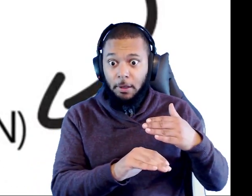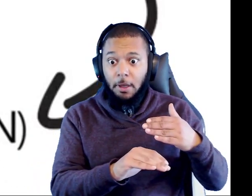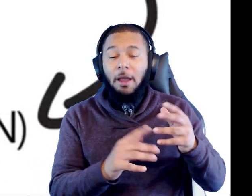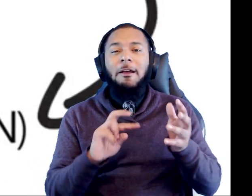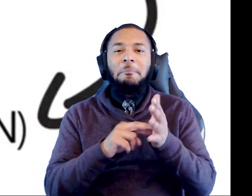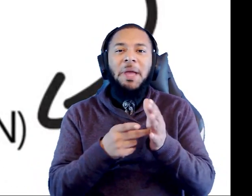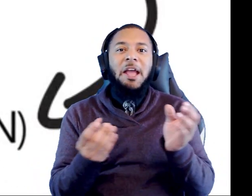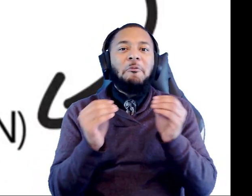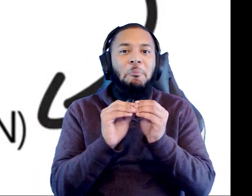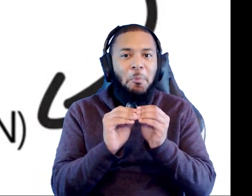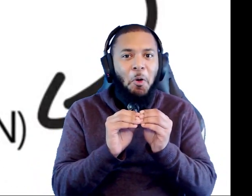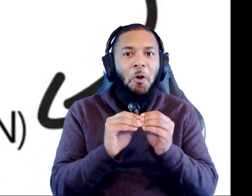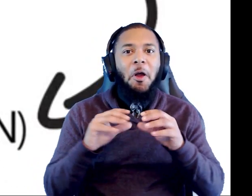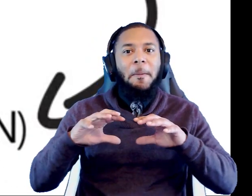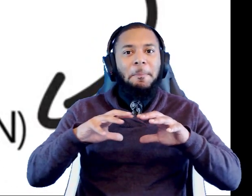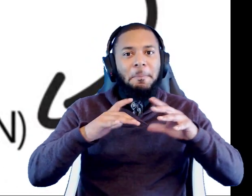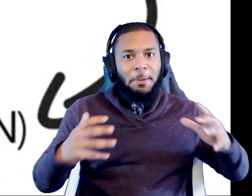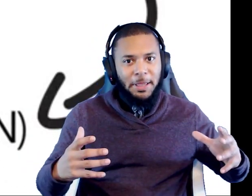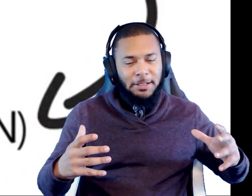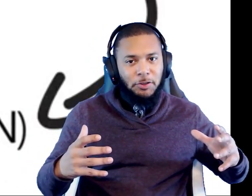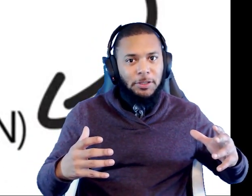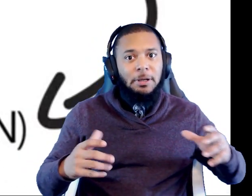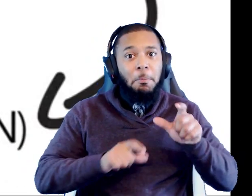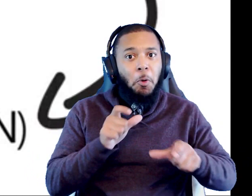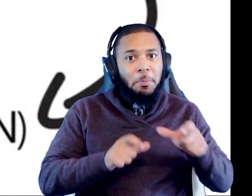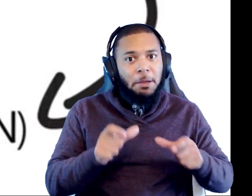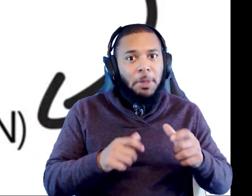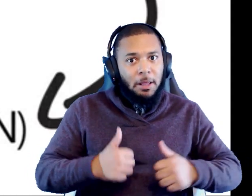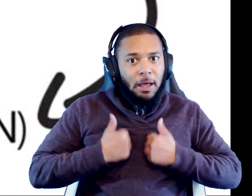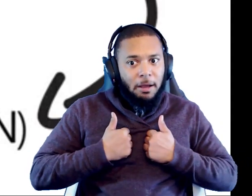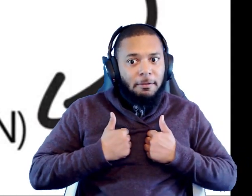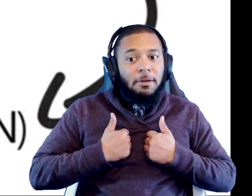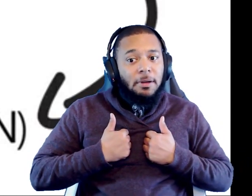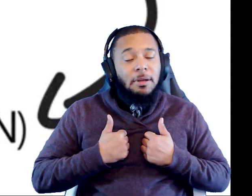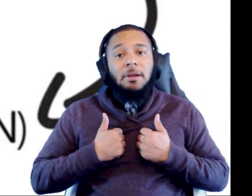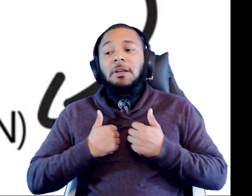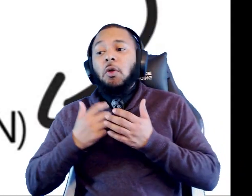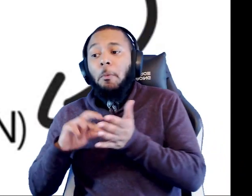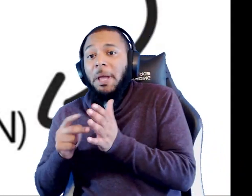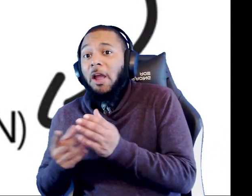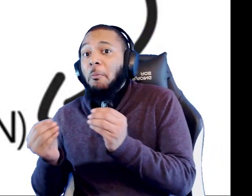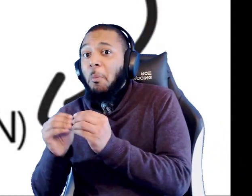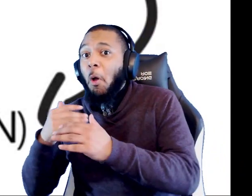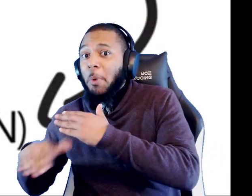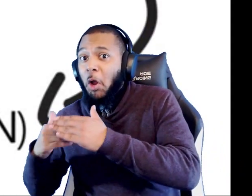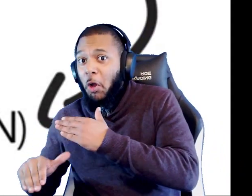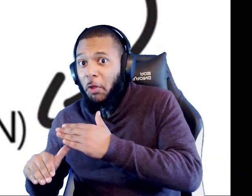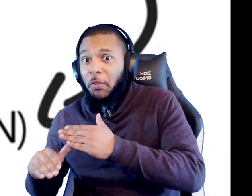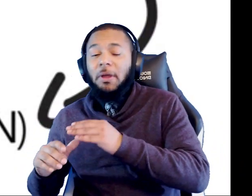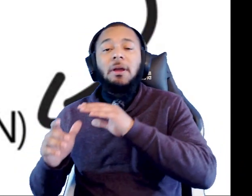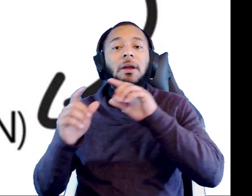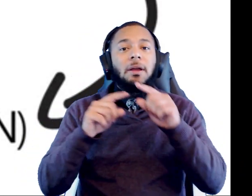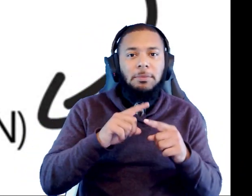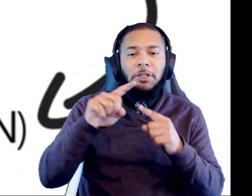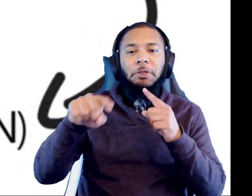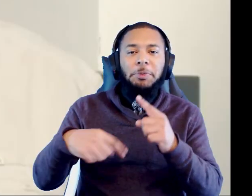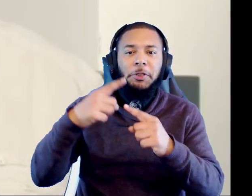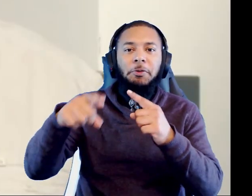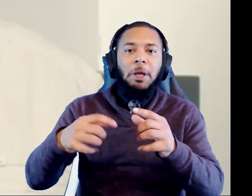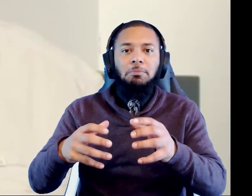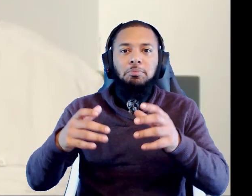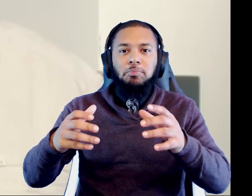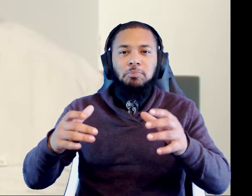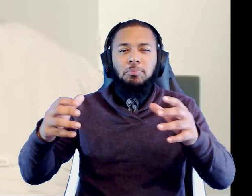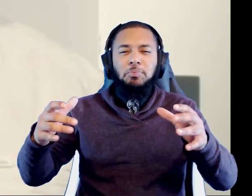in population increases the number of births. Increase in births increases the population, driving the population higher and higher towards